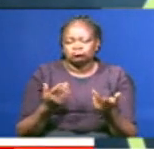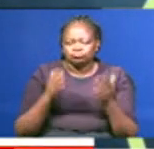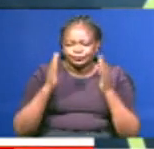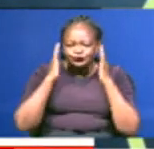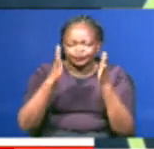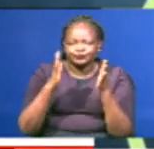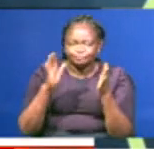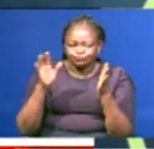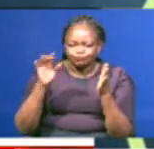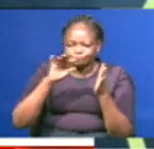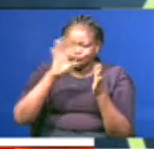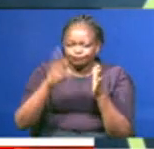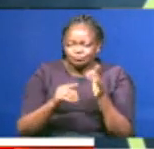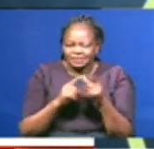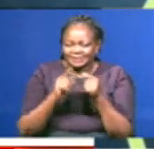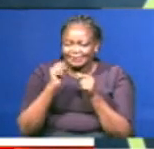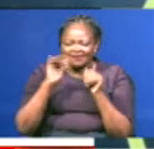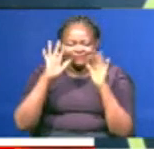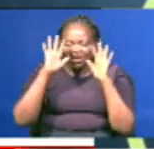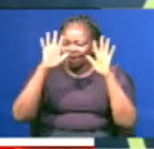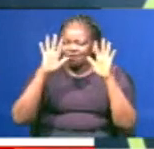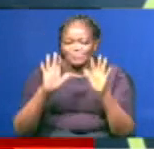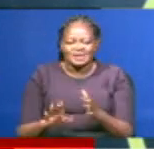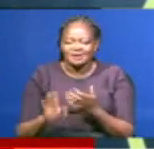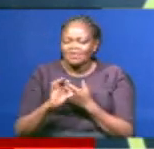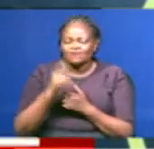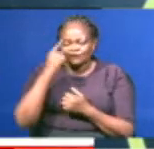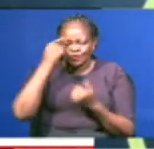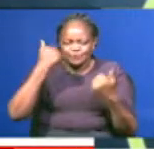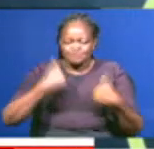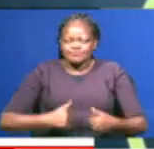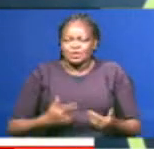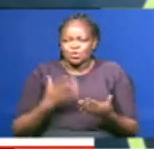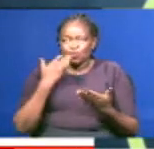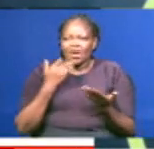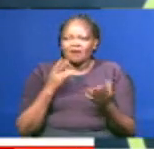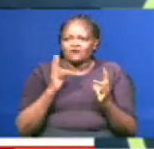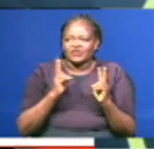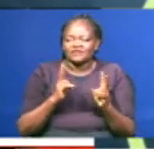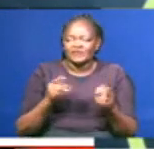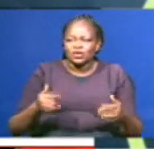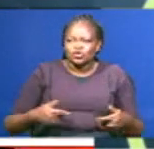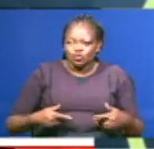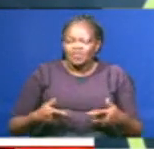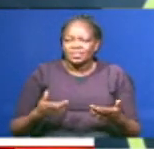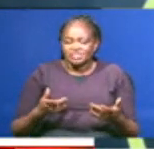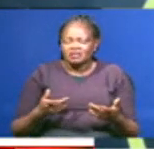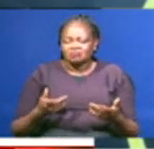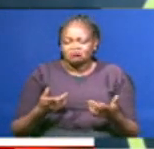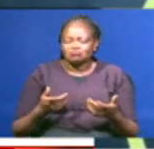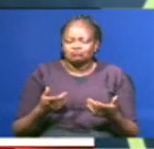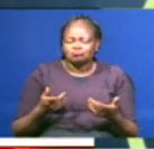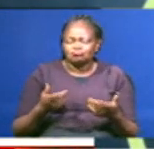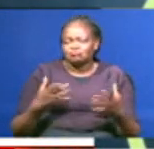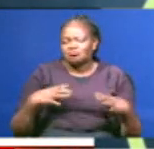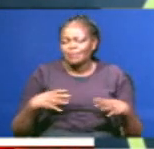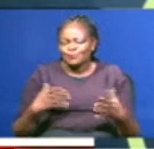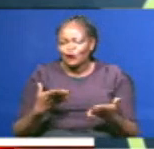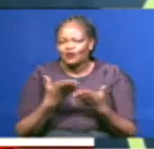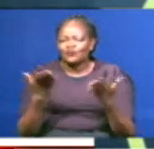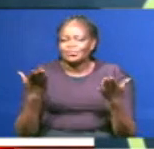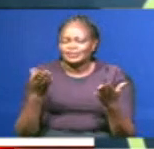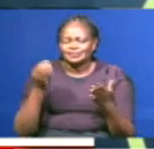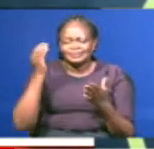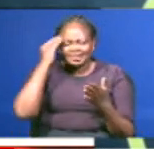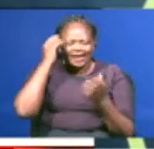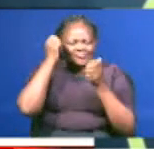and Kenya is a very important country for me as well. We've got a very young, dynamic population here, very well educated,